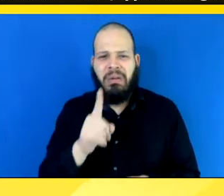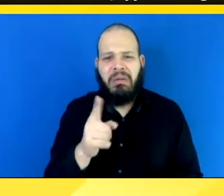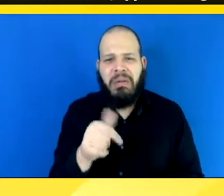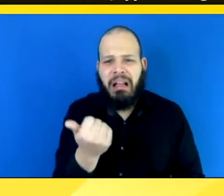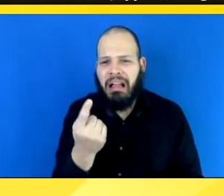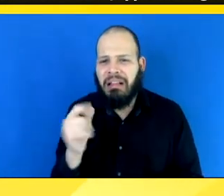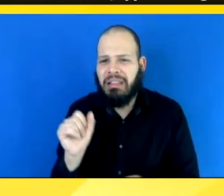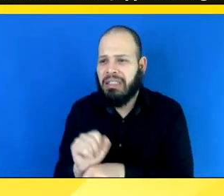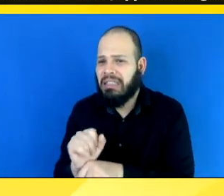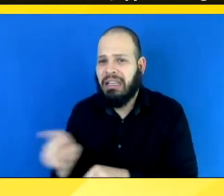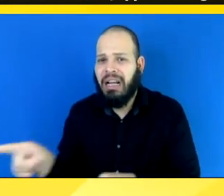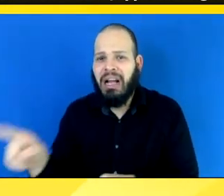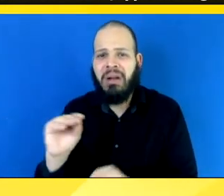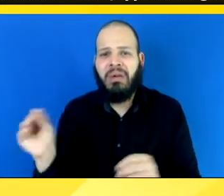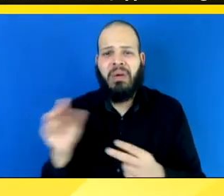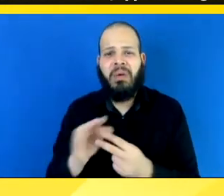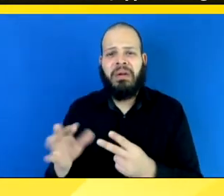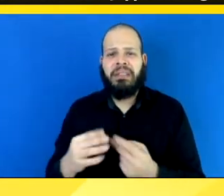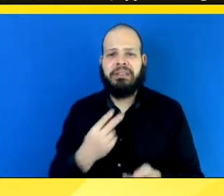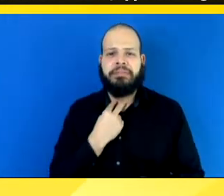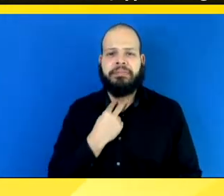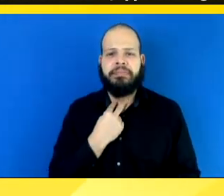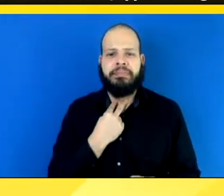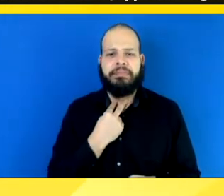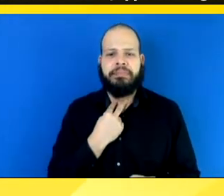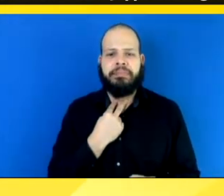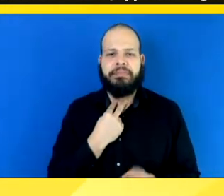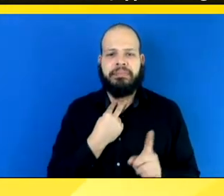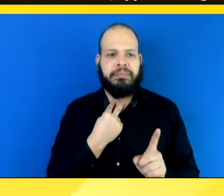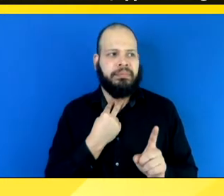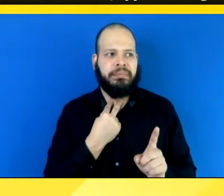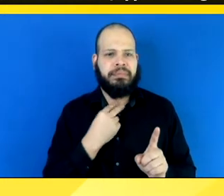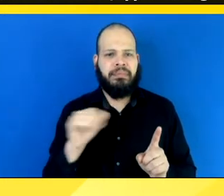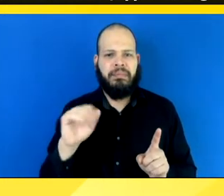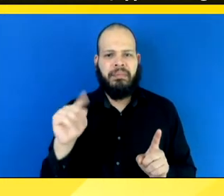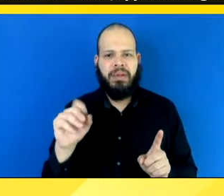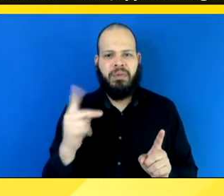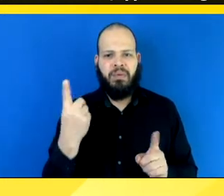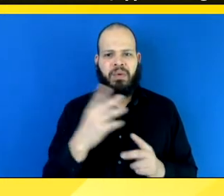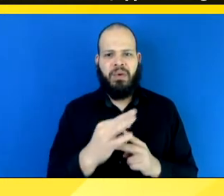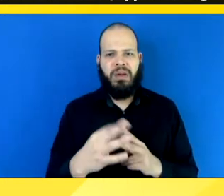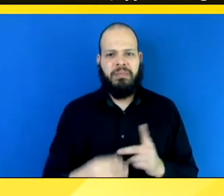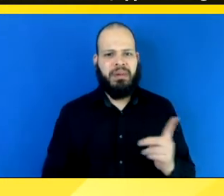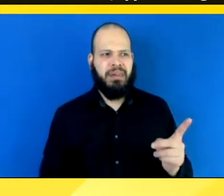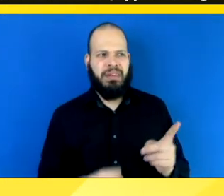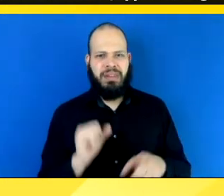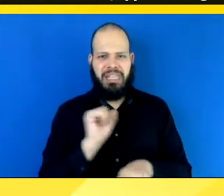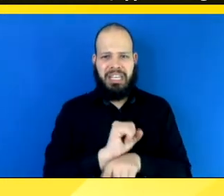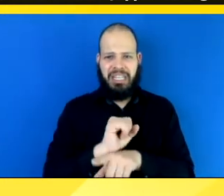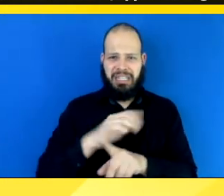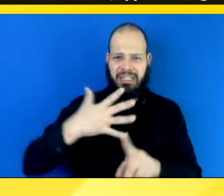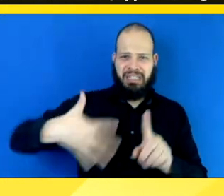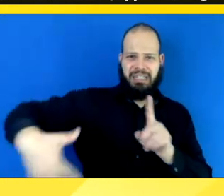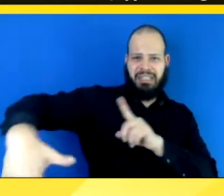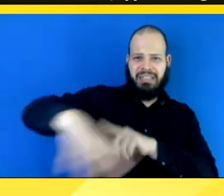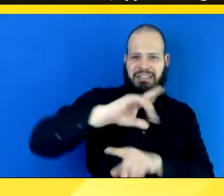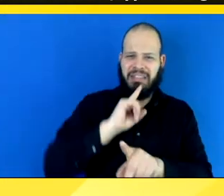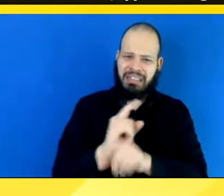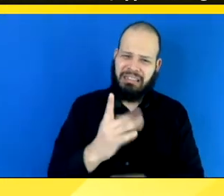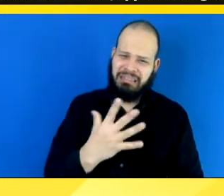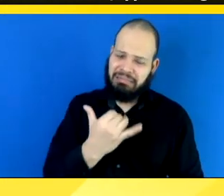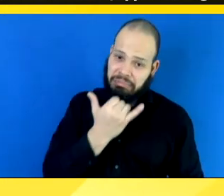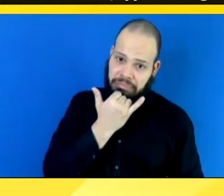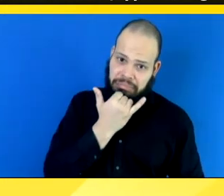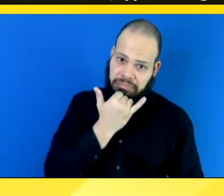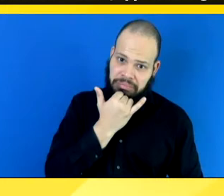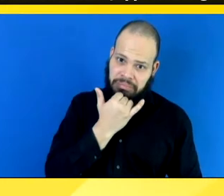their conditions aren't what they need to be. It's not the conditions that they deserve. And we have to fight.